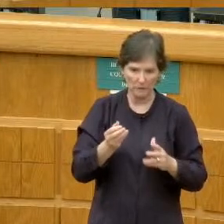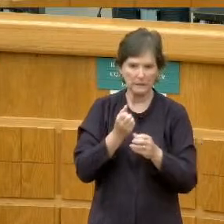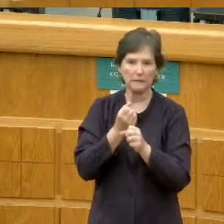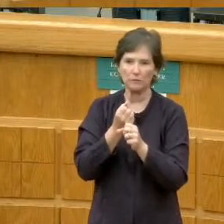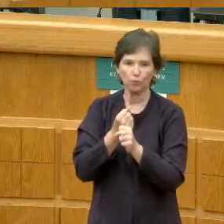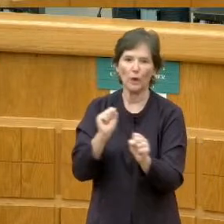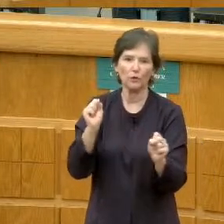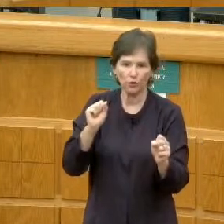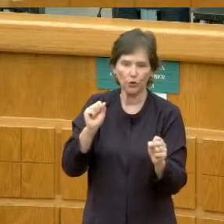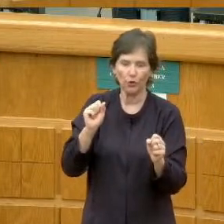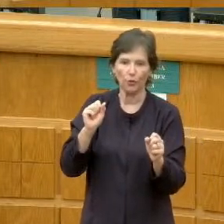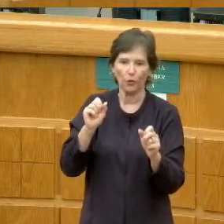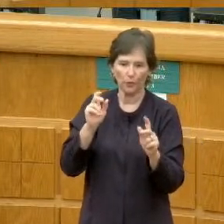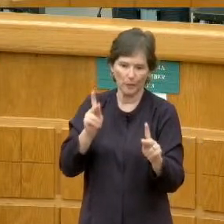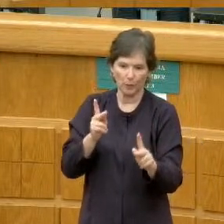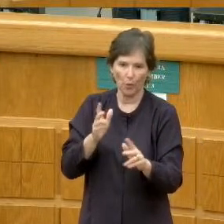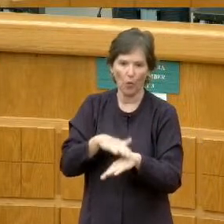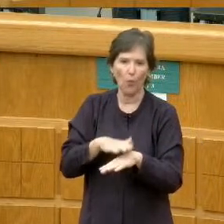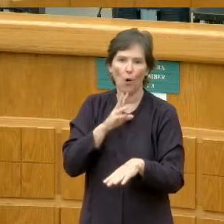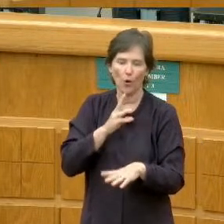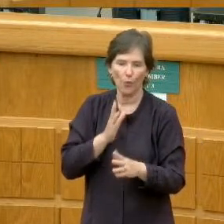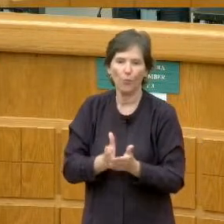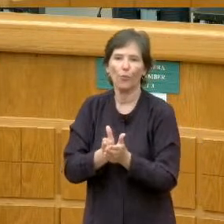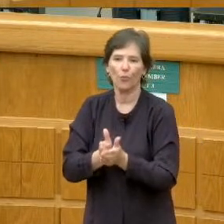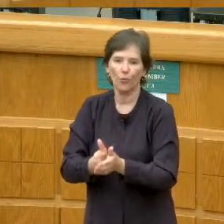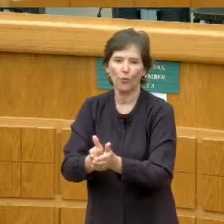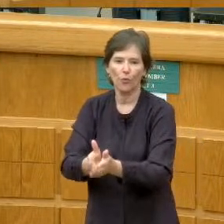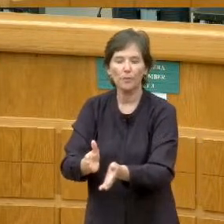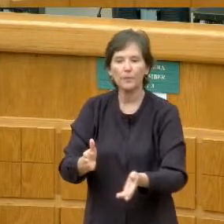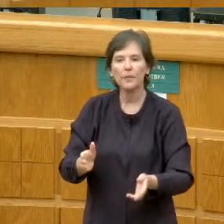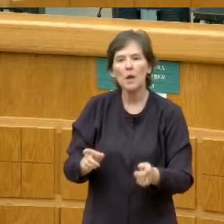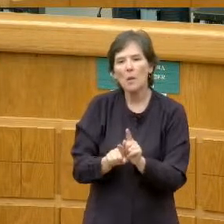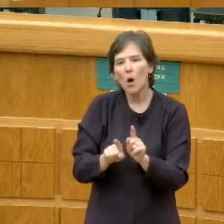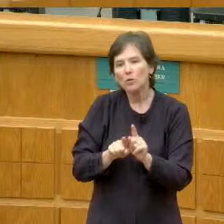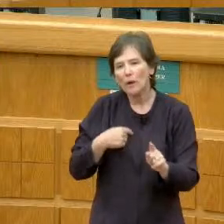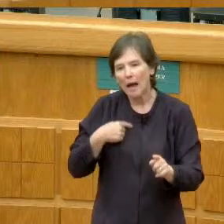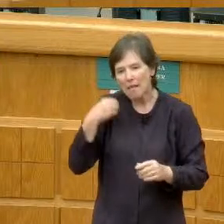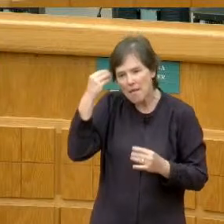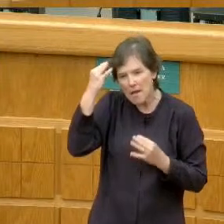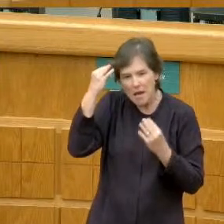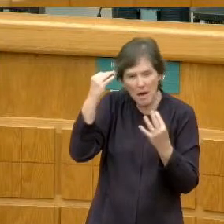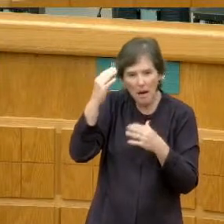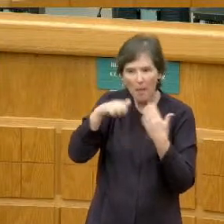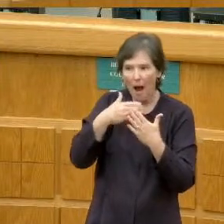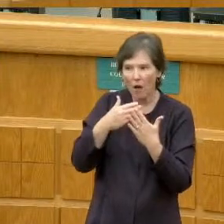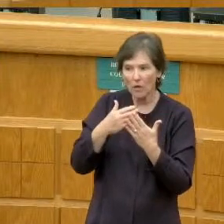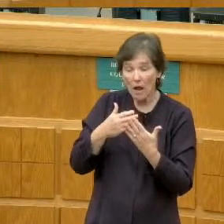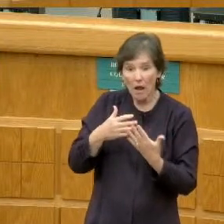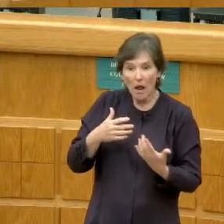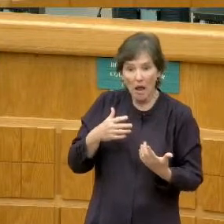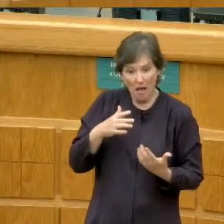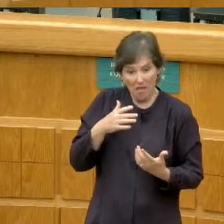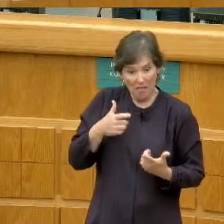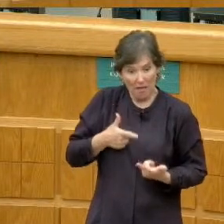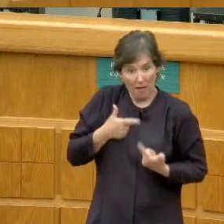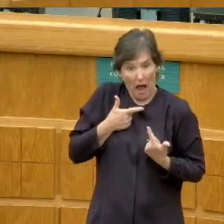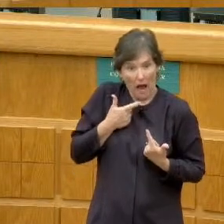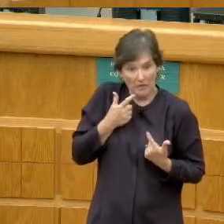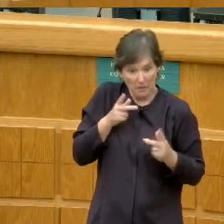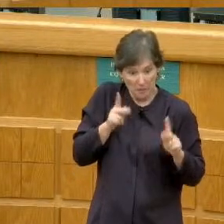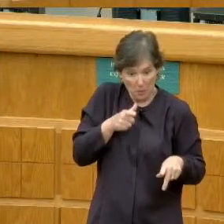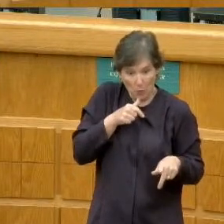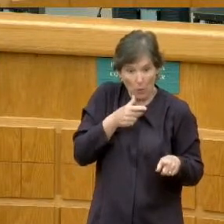difficulty. But I also really think about the lives that were put in jeopardy, their lives, because